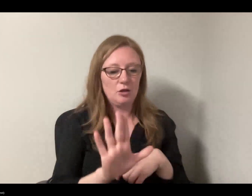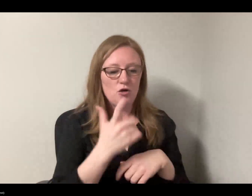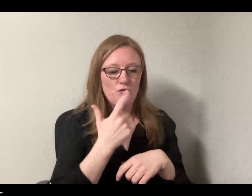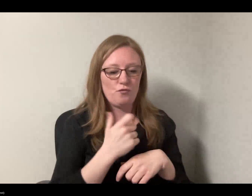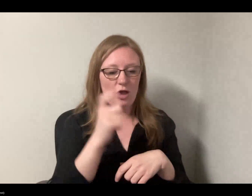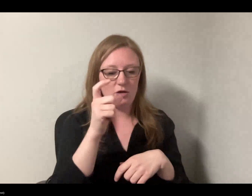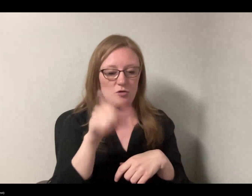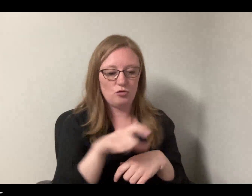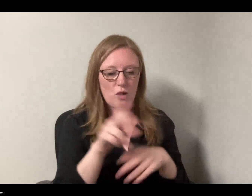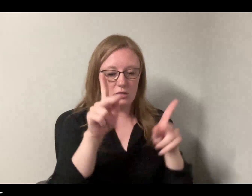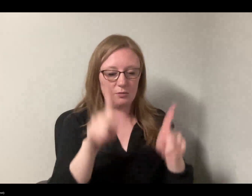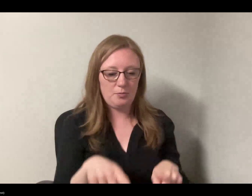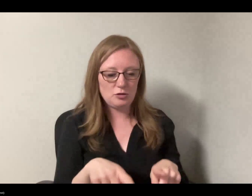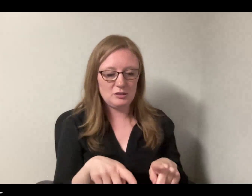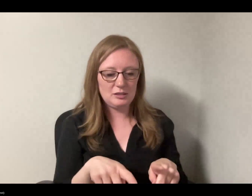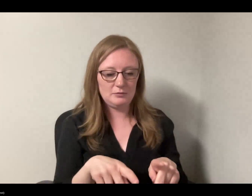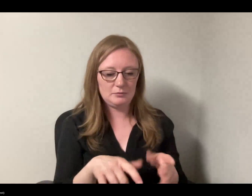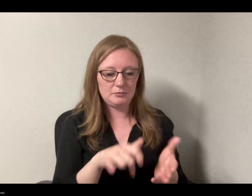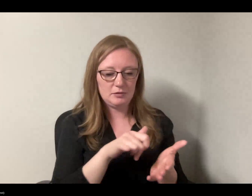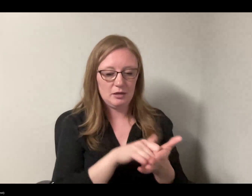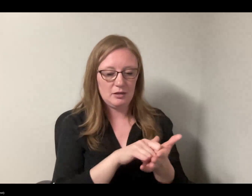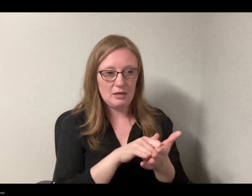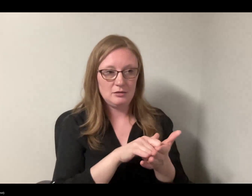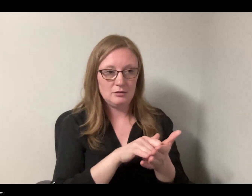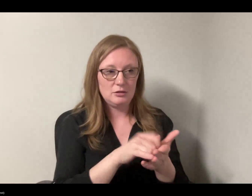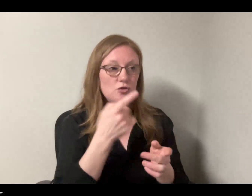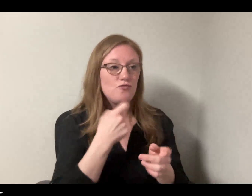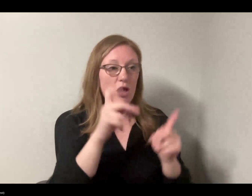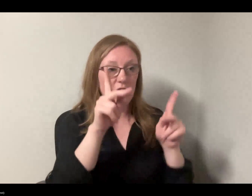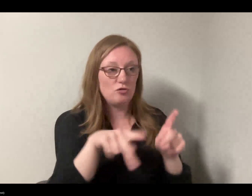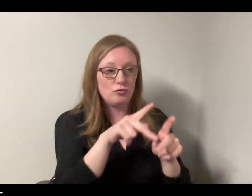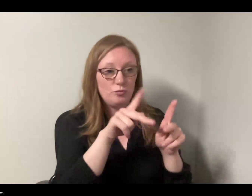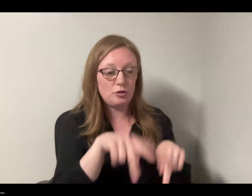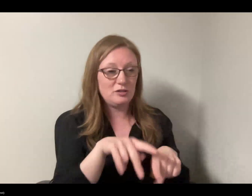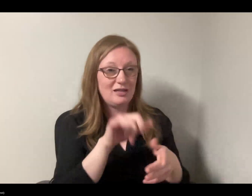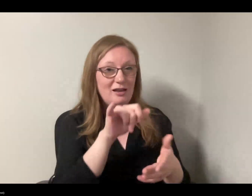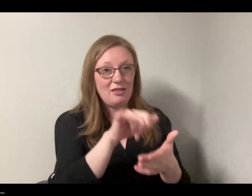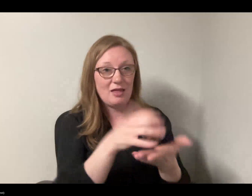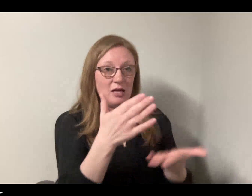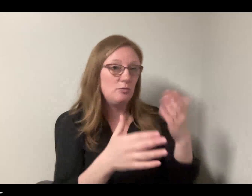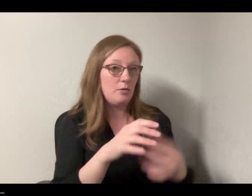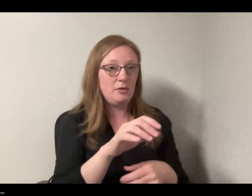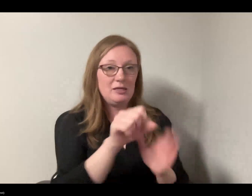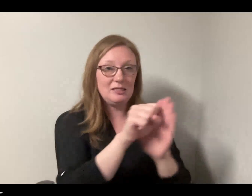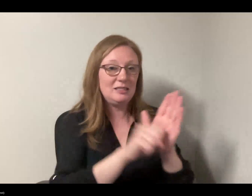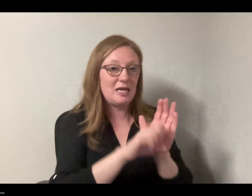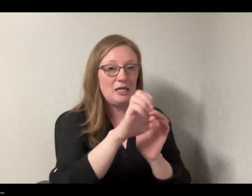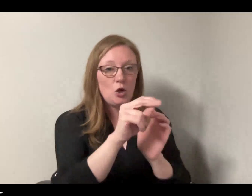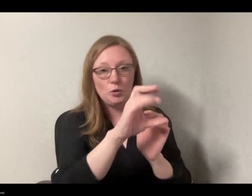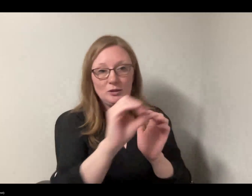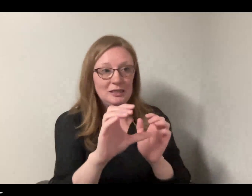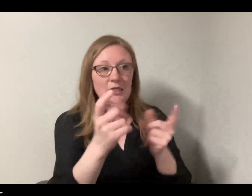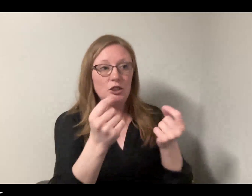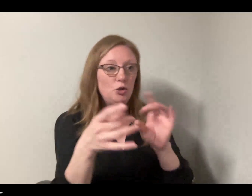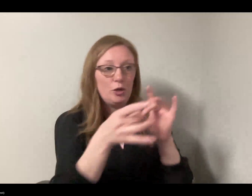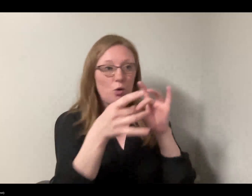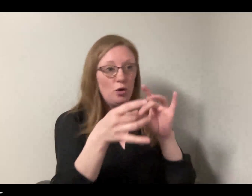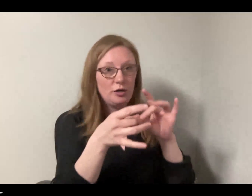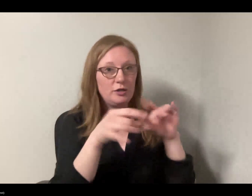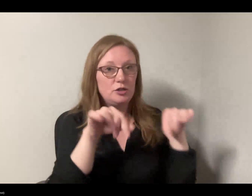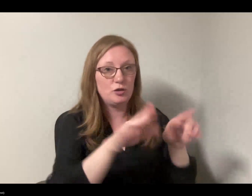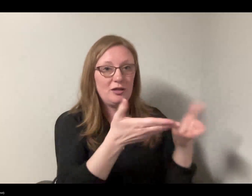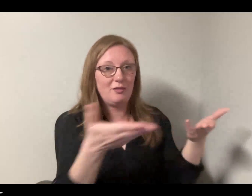person, that's saying you're on a sheltering. The Red Cross person is probably going to be in the state EOC doing operational coordination during the thing